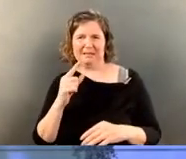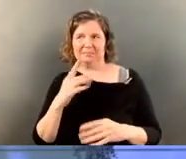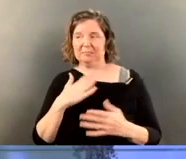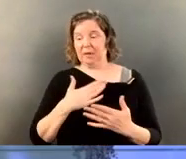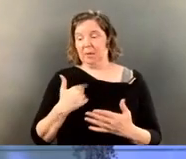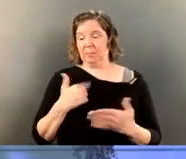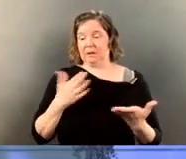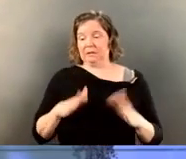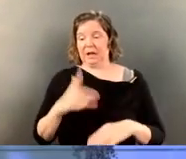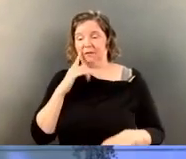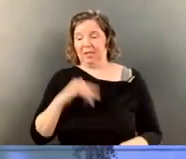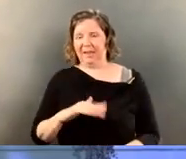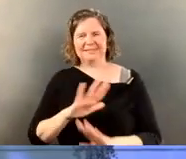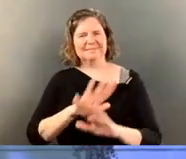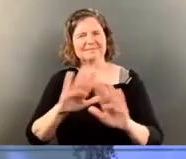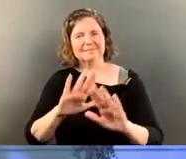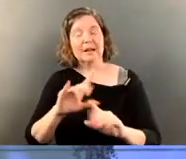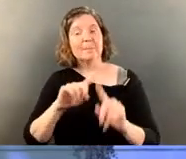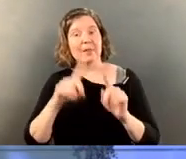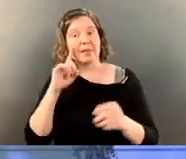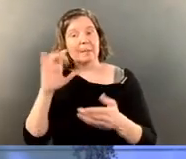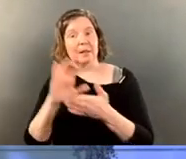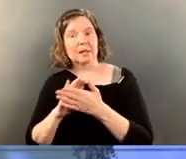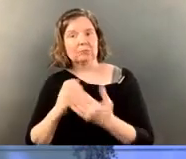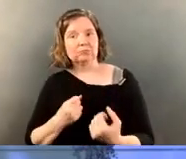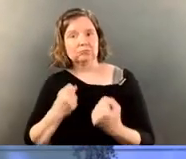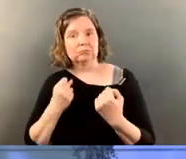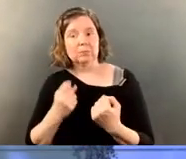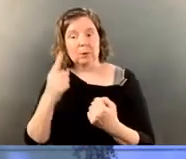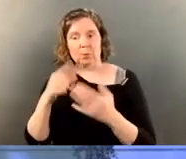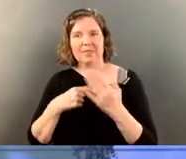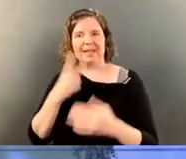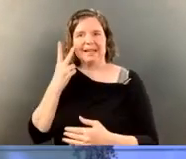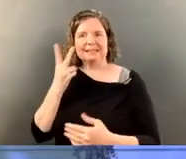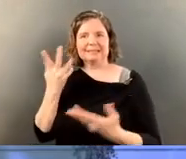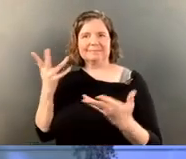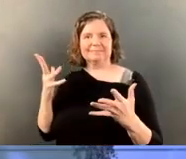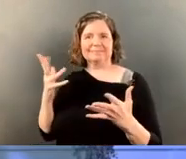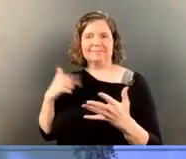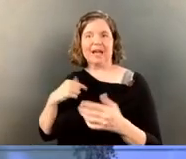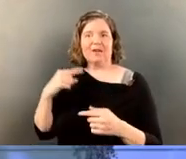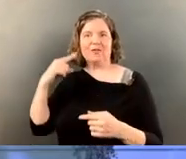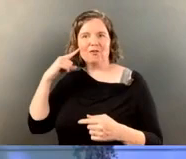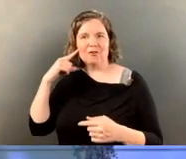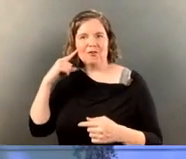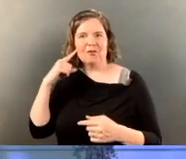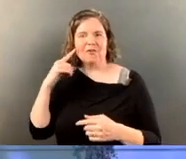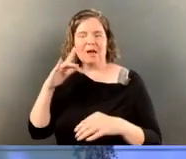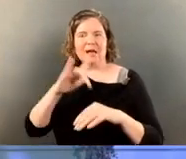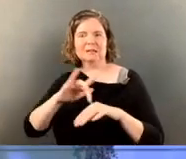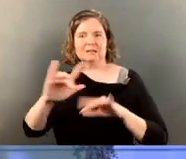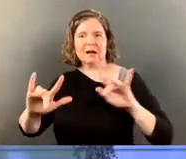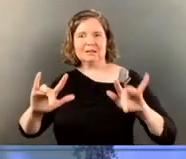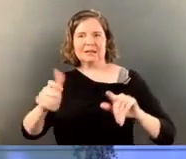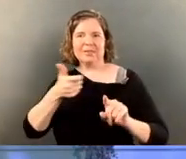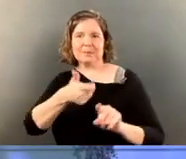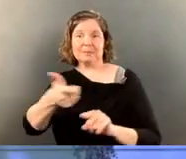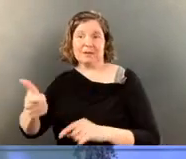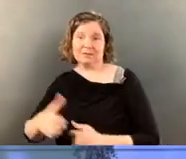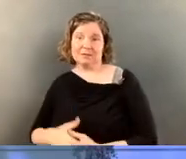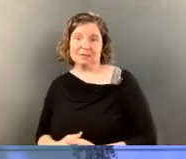that. But they believed because of what they had seen and heard and touched